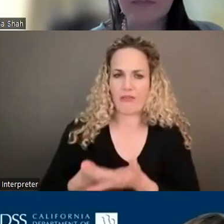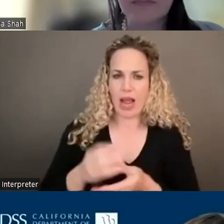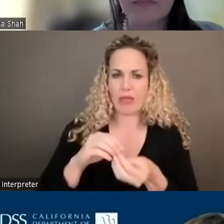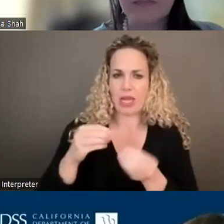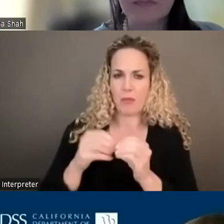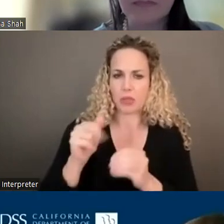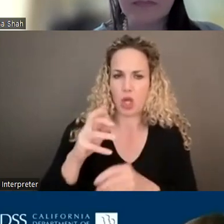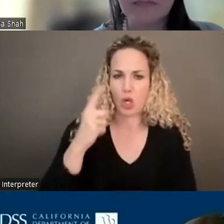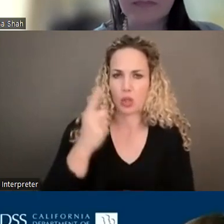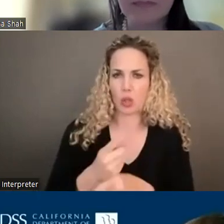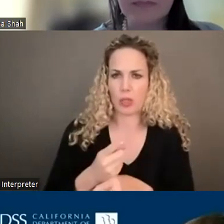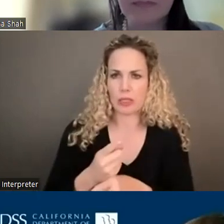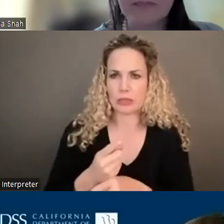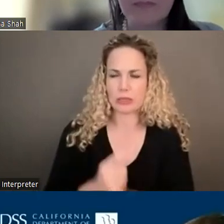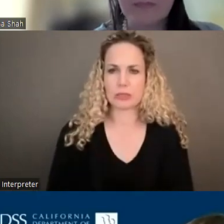correct?